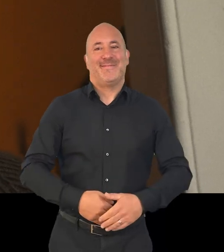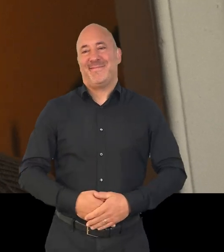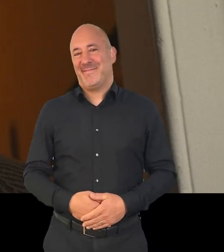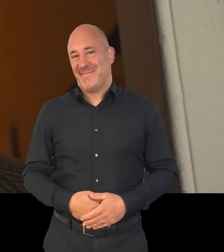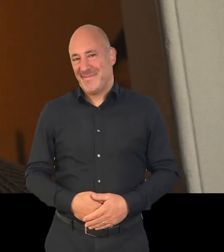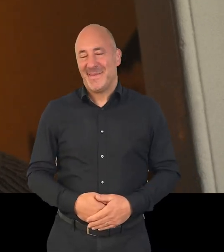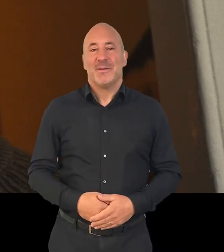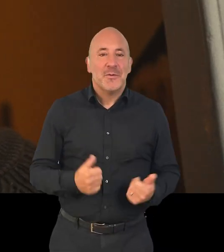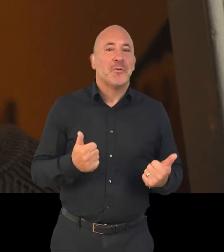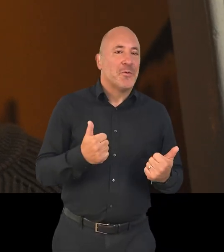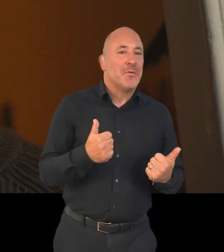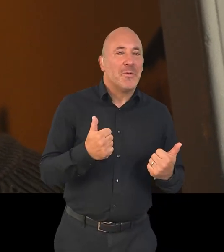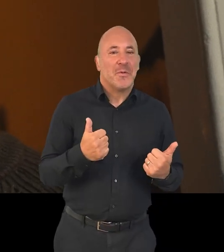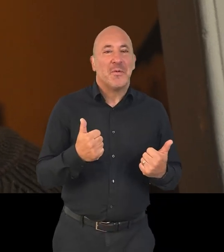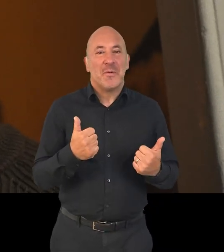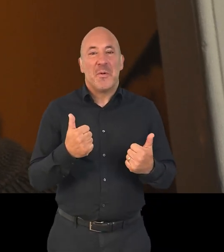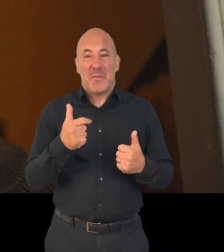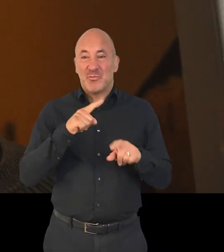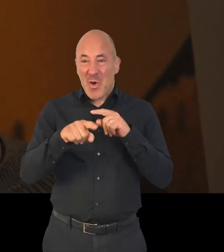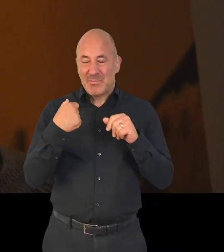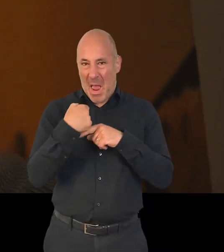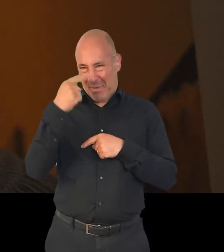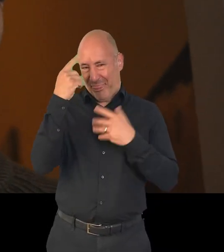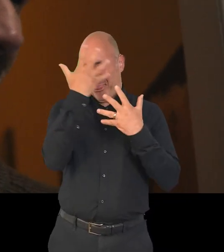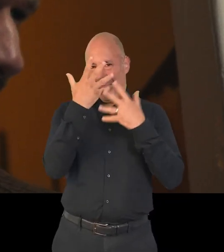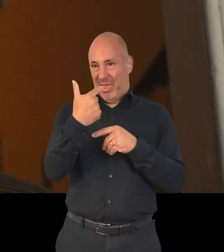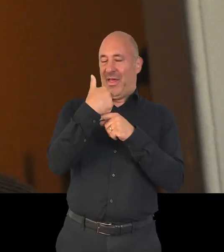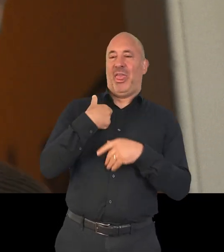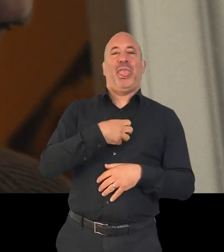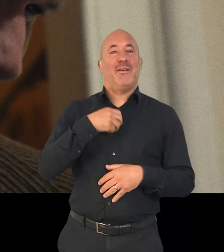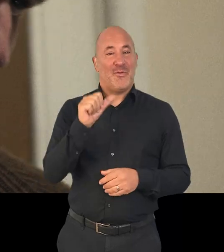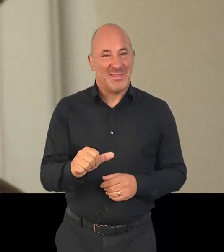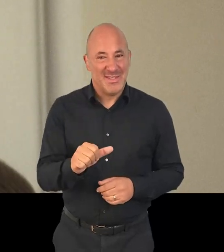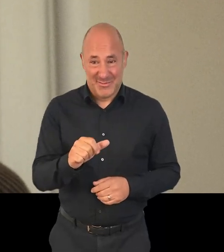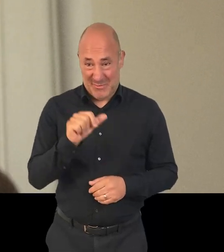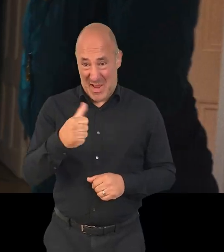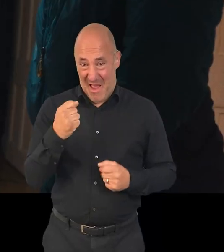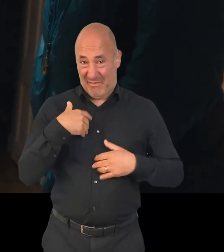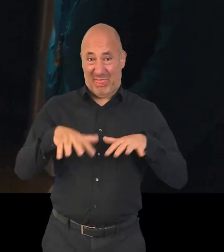Cool, good. Is this part trying to get inside my head? Yeah. Is this working?